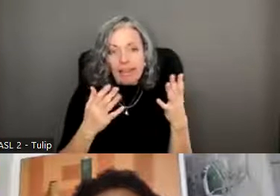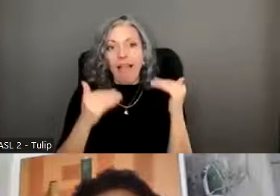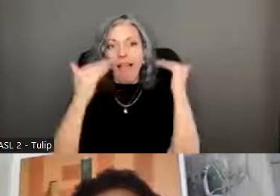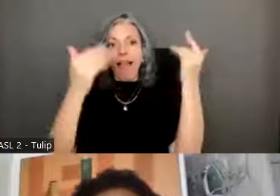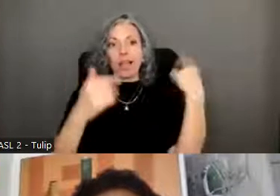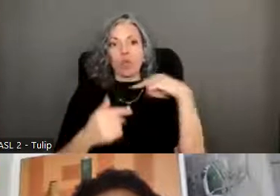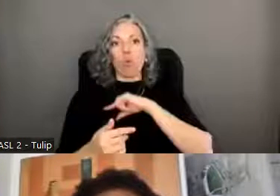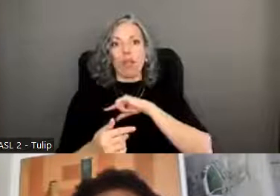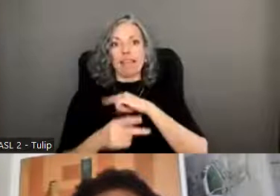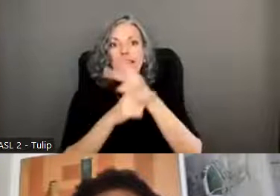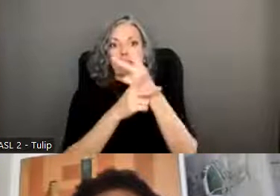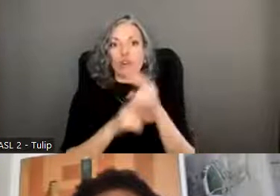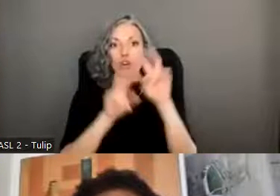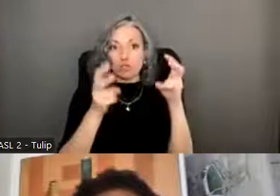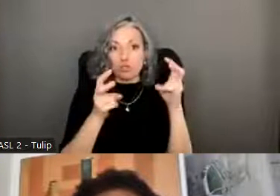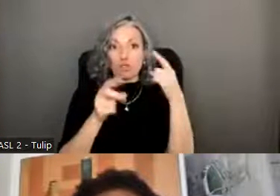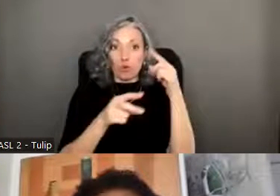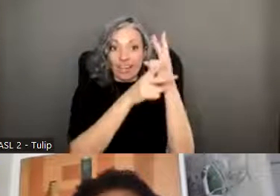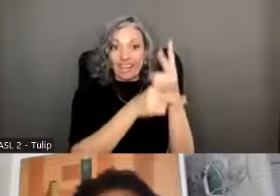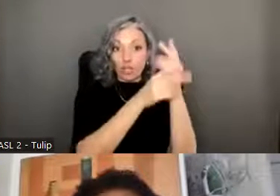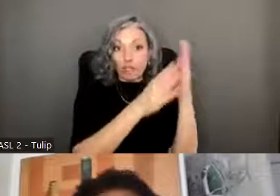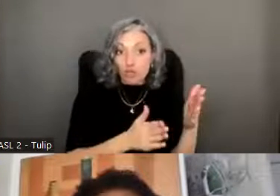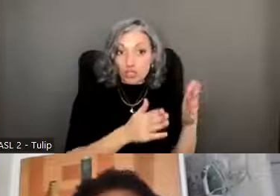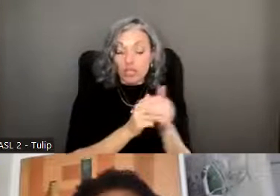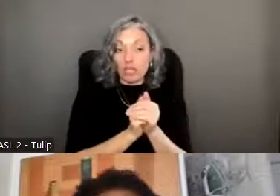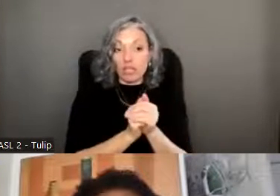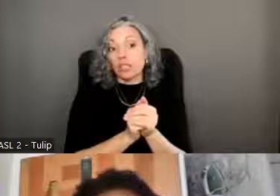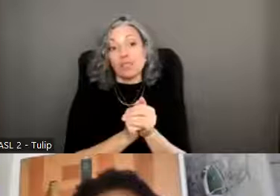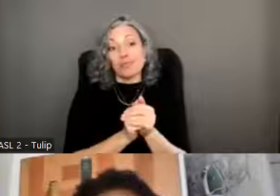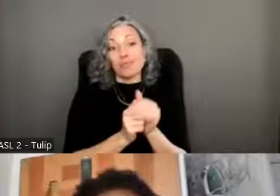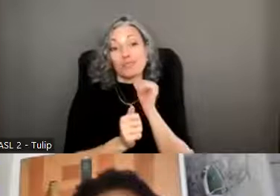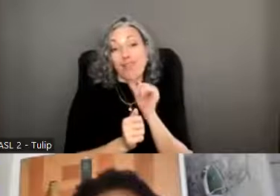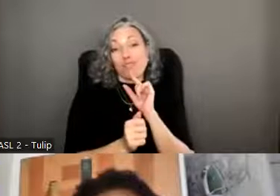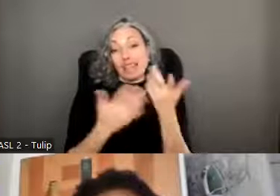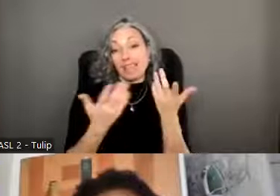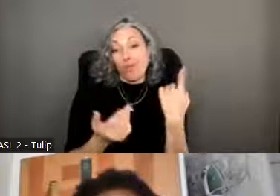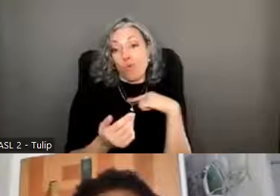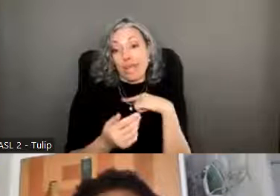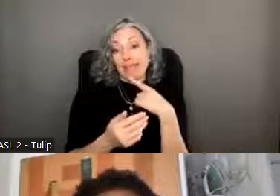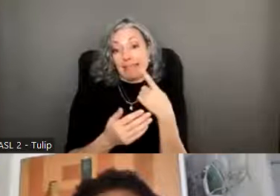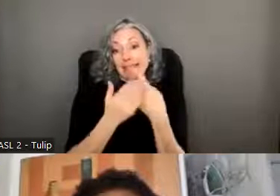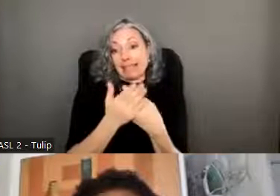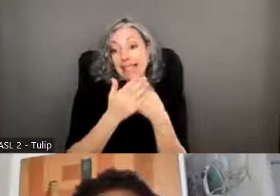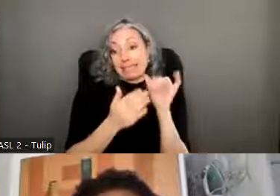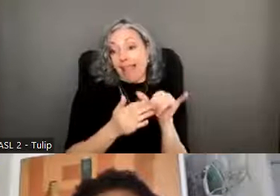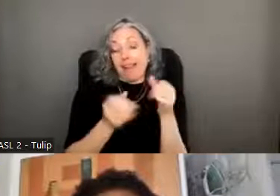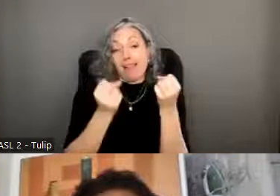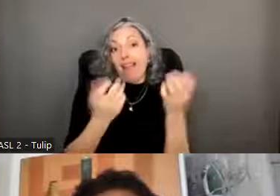and caregivers. But we don't usually talk about it as much. I